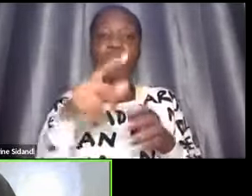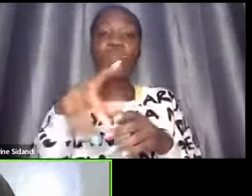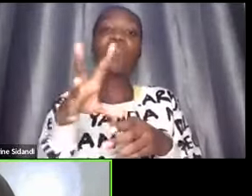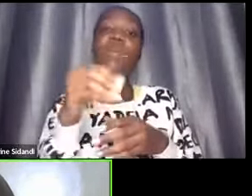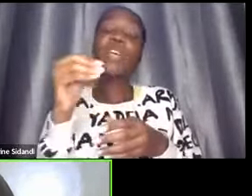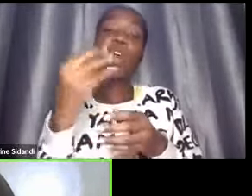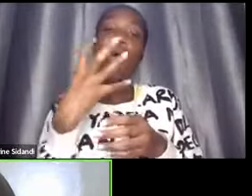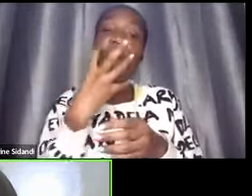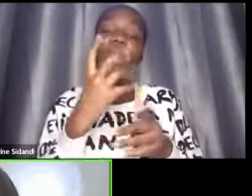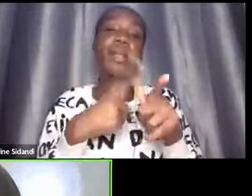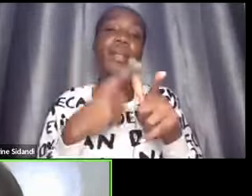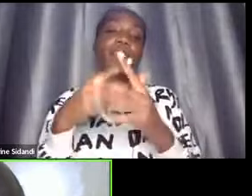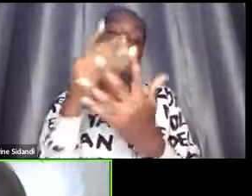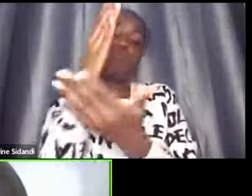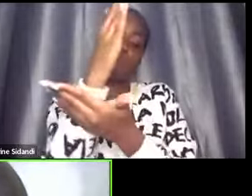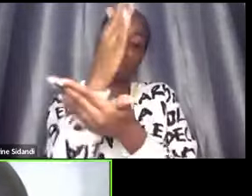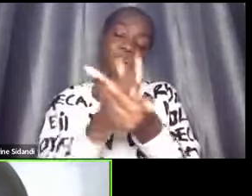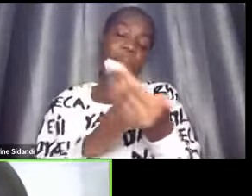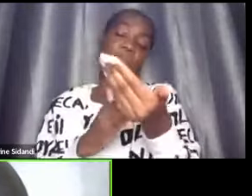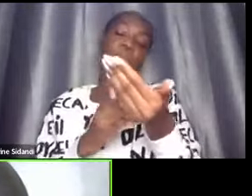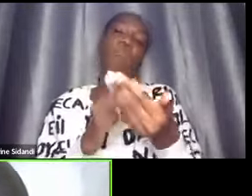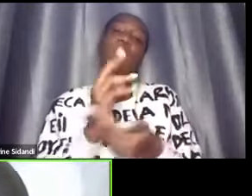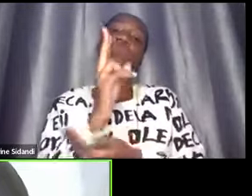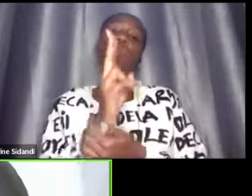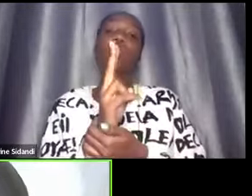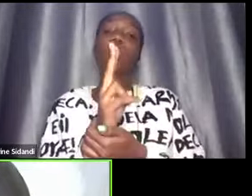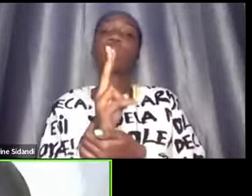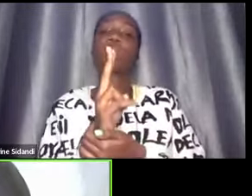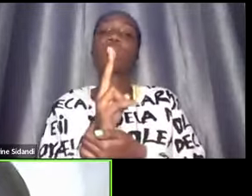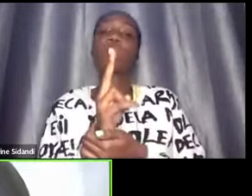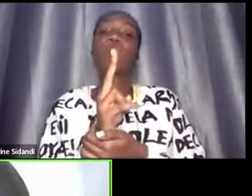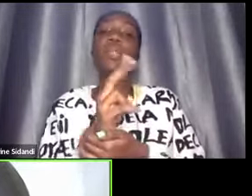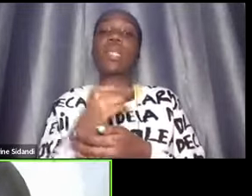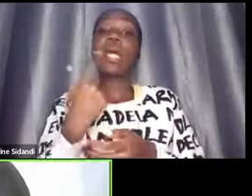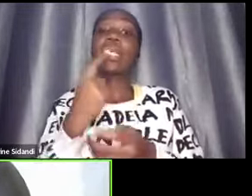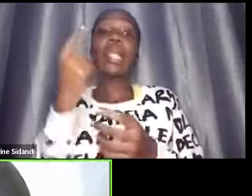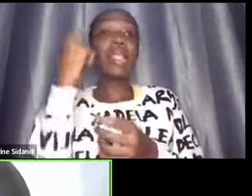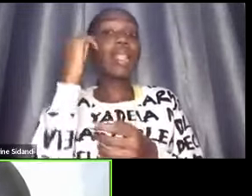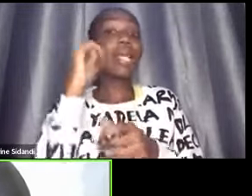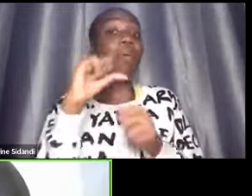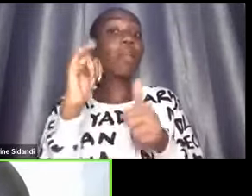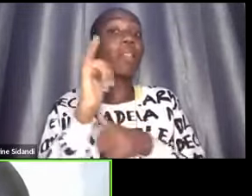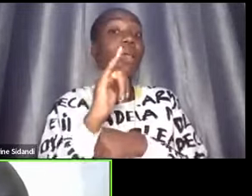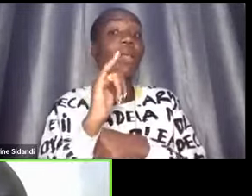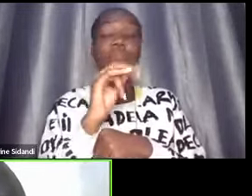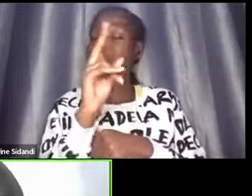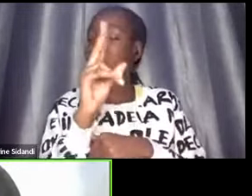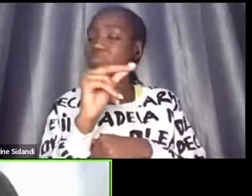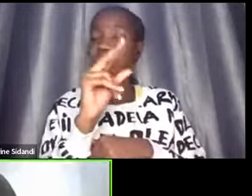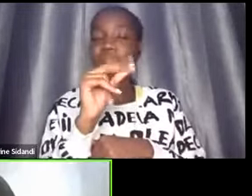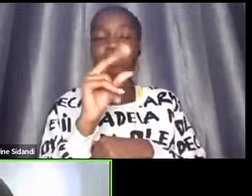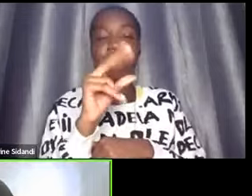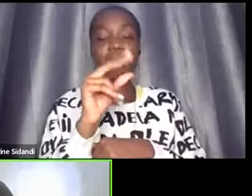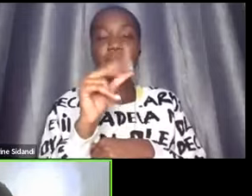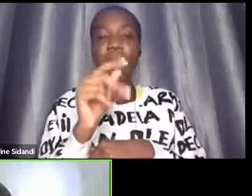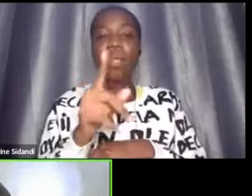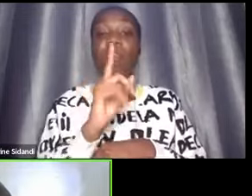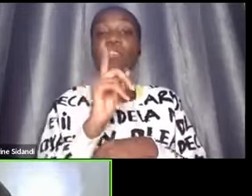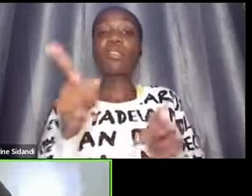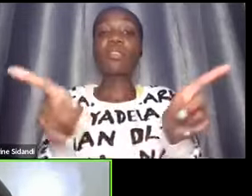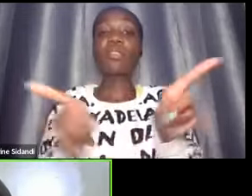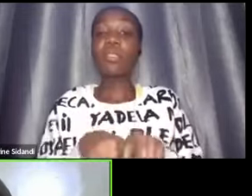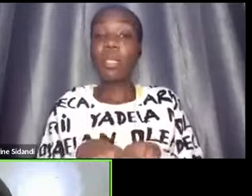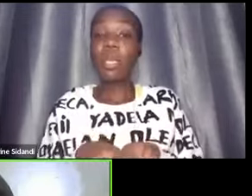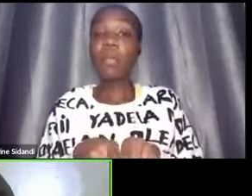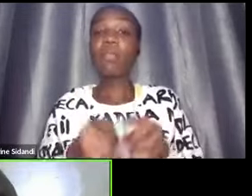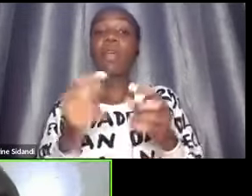two. Is that the way mediators think? No, we don't think that way. As mediators, we will ask